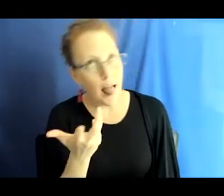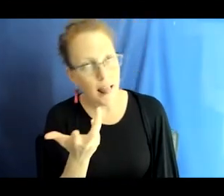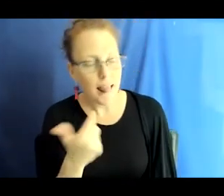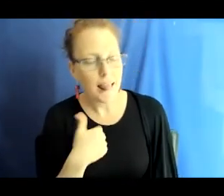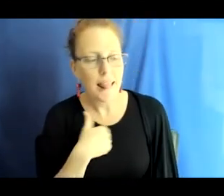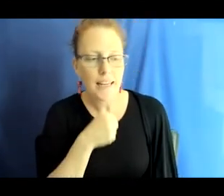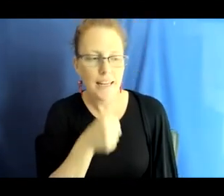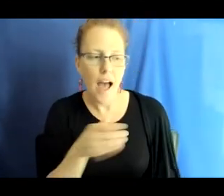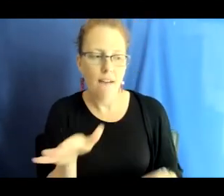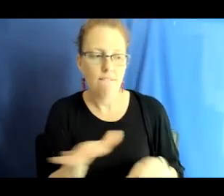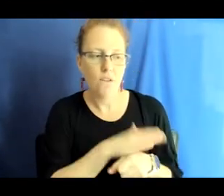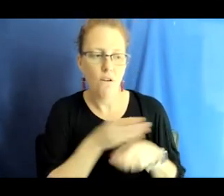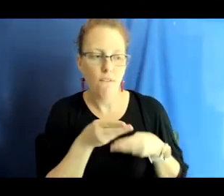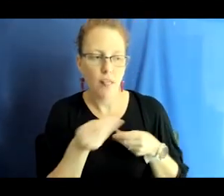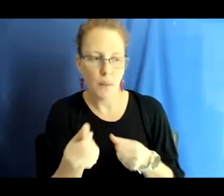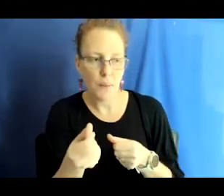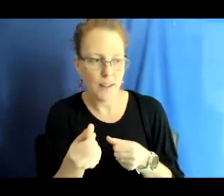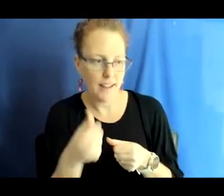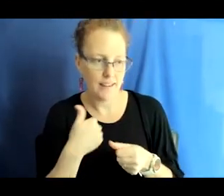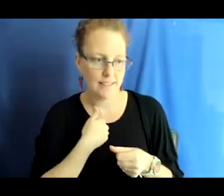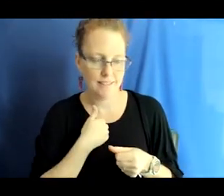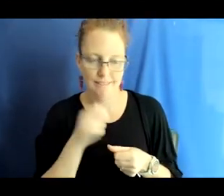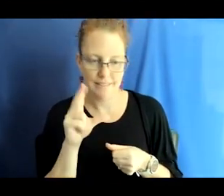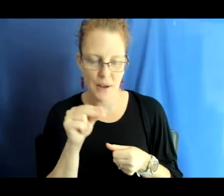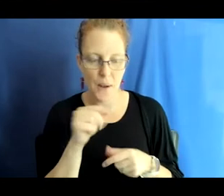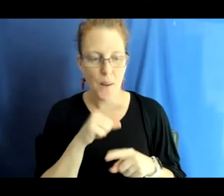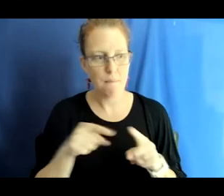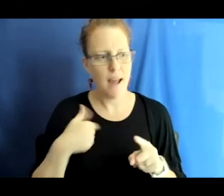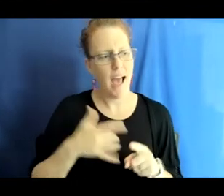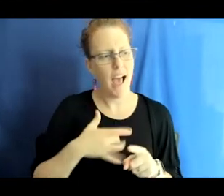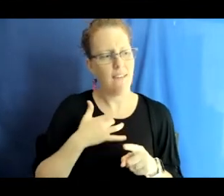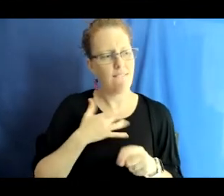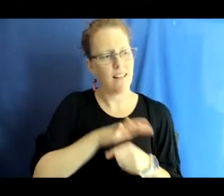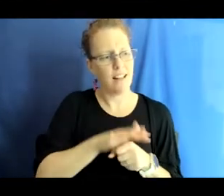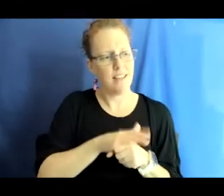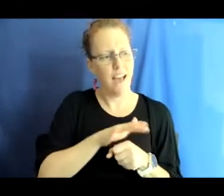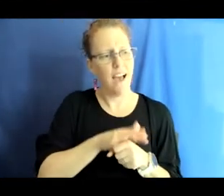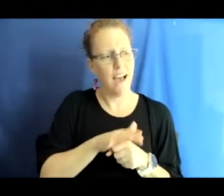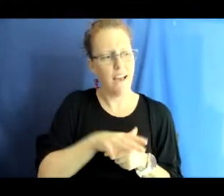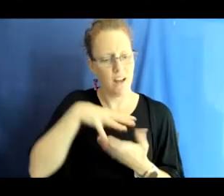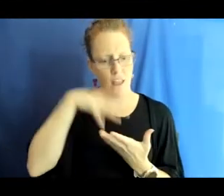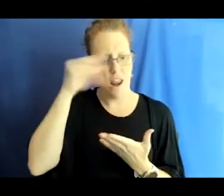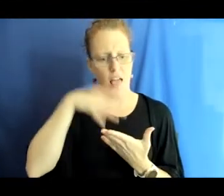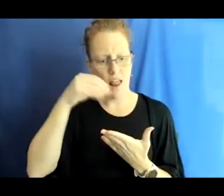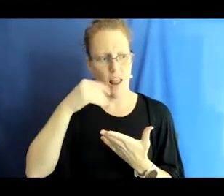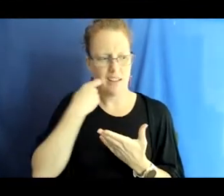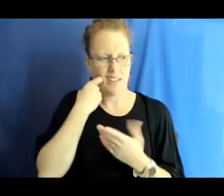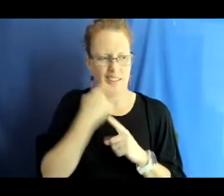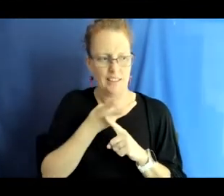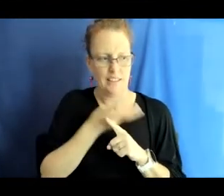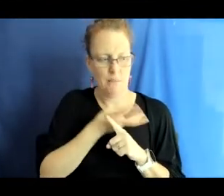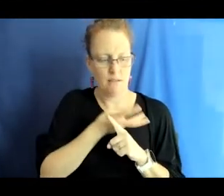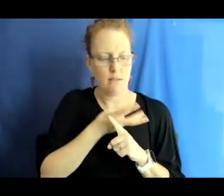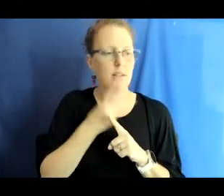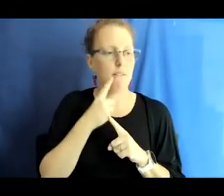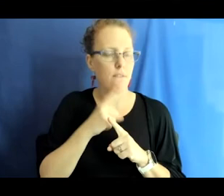6 months, but I thought I had enough crammed into my brain to make a real